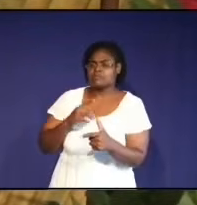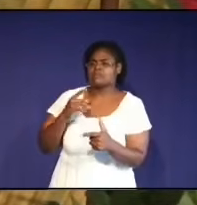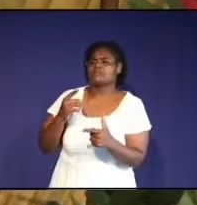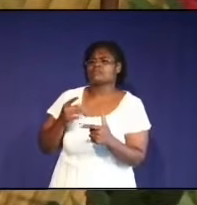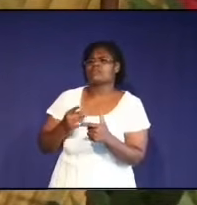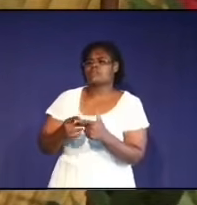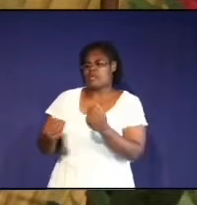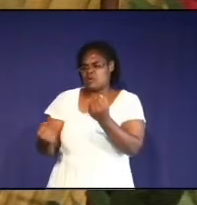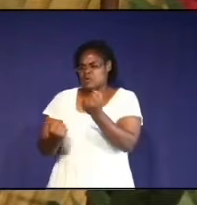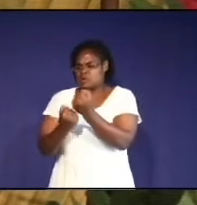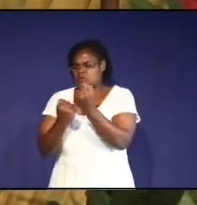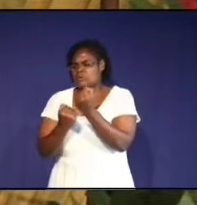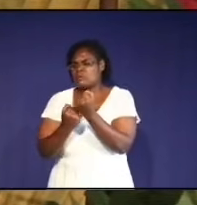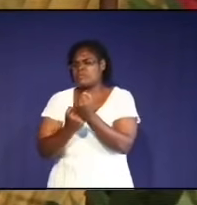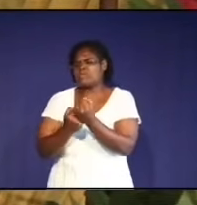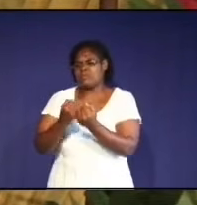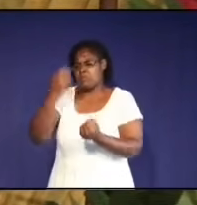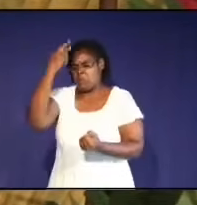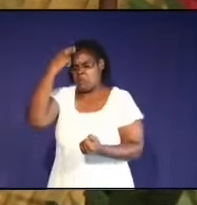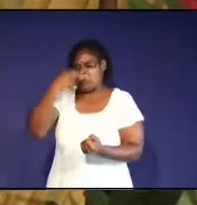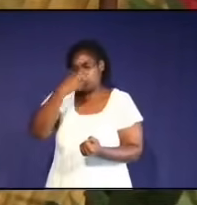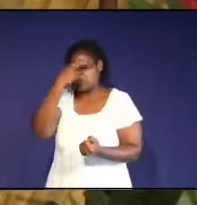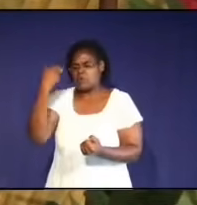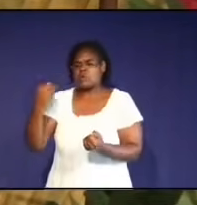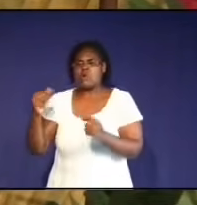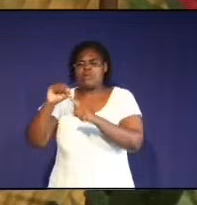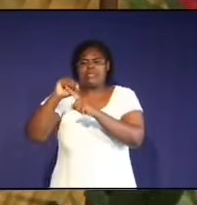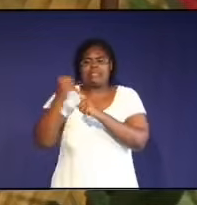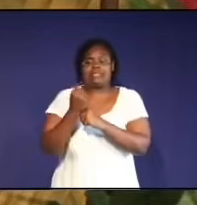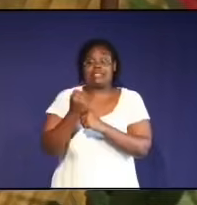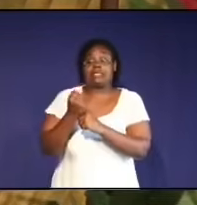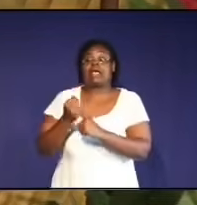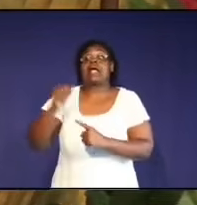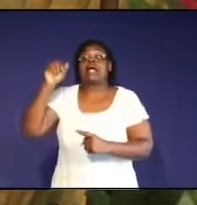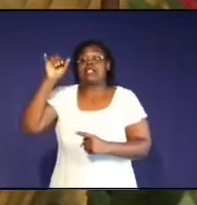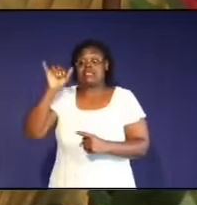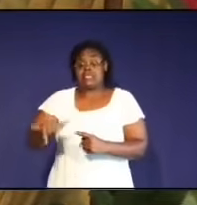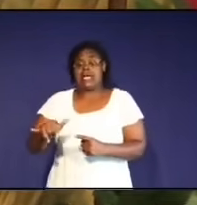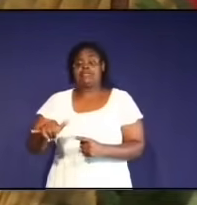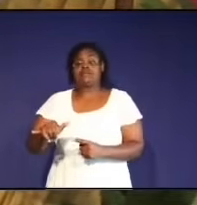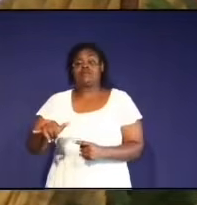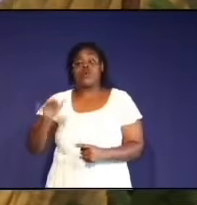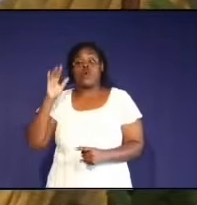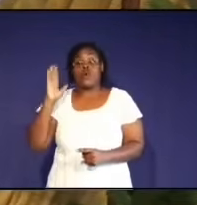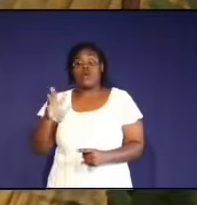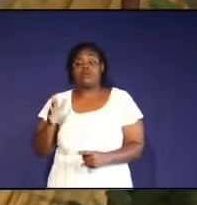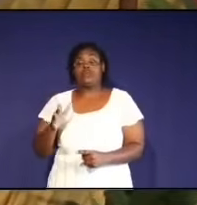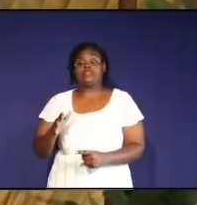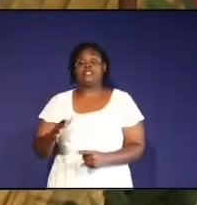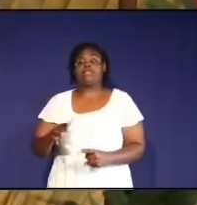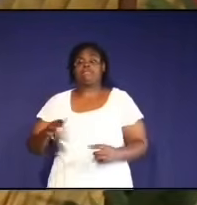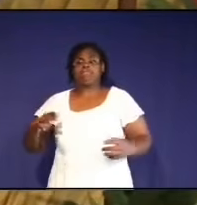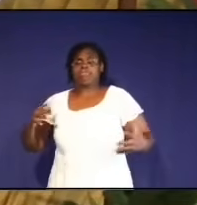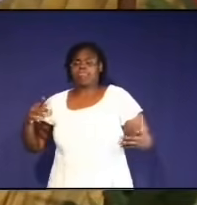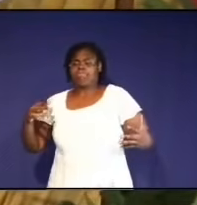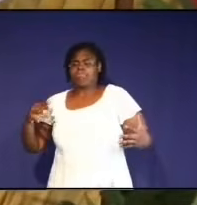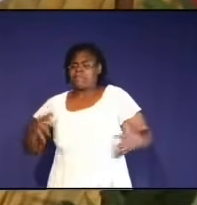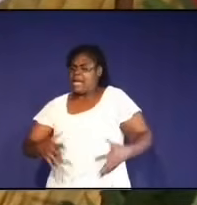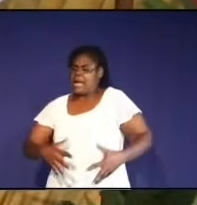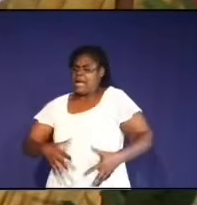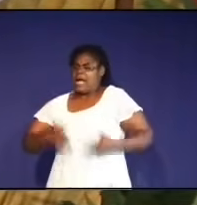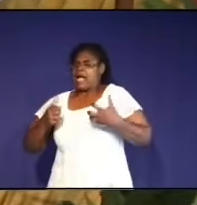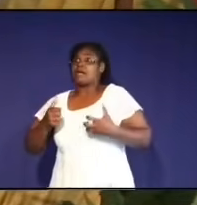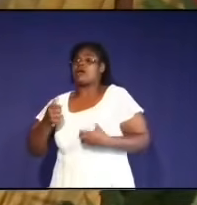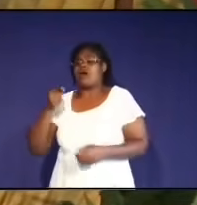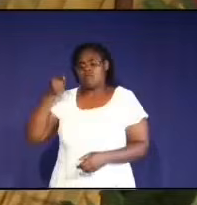by a lamb-like beast, the same shall receive the wrath of the living God. That's